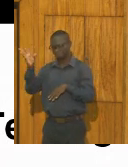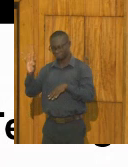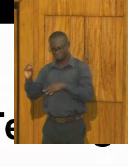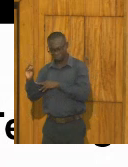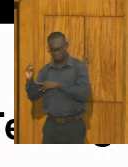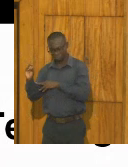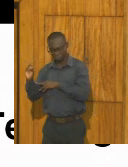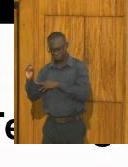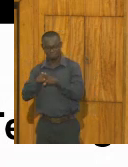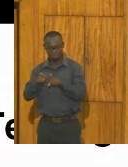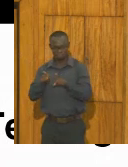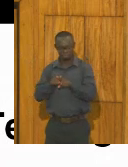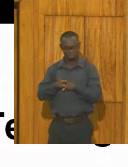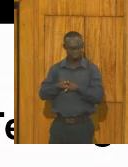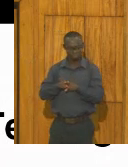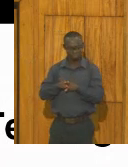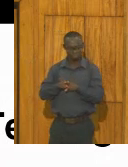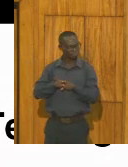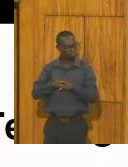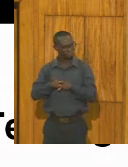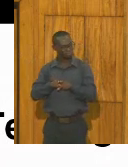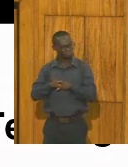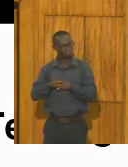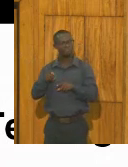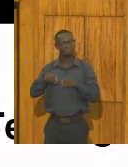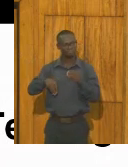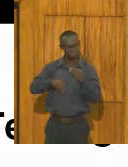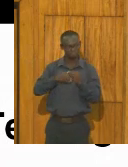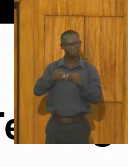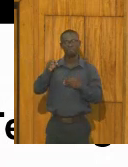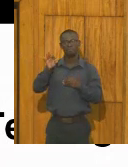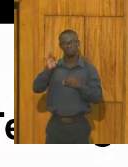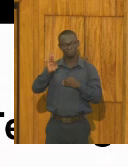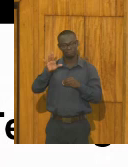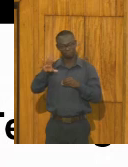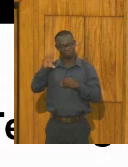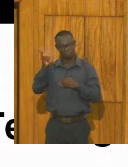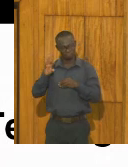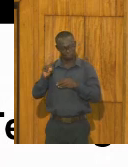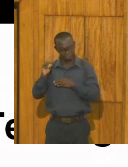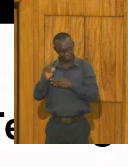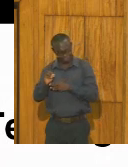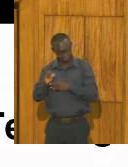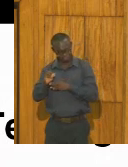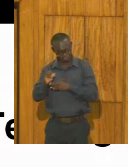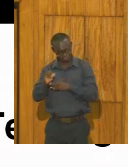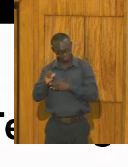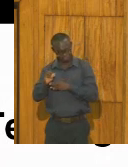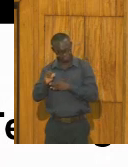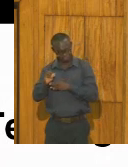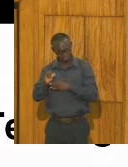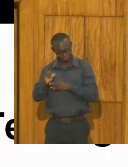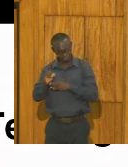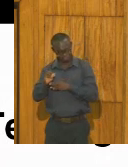was as well in the dossier at 95%. So we picked HIV syphilis, which is standard Q, as a result